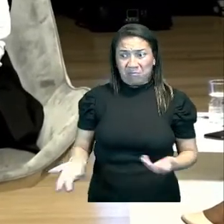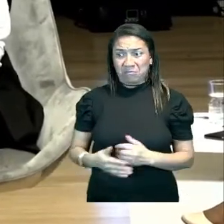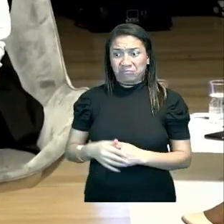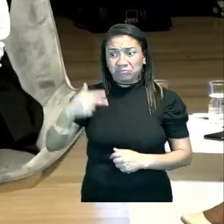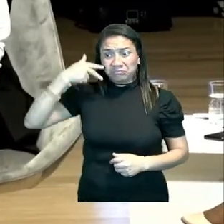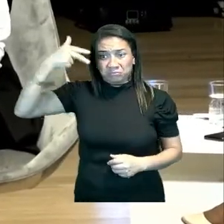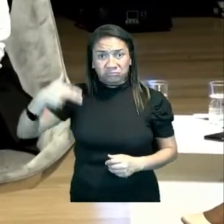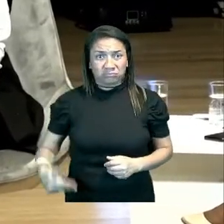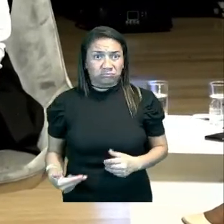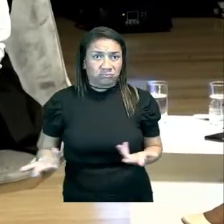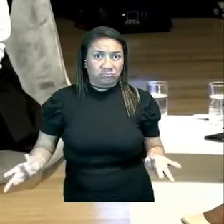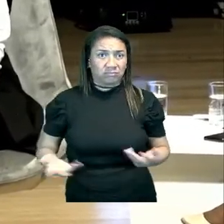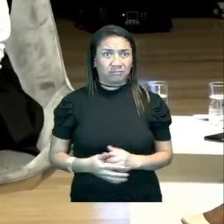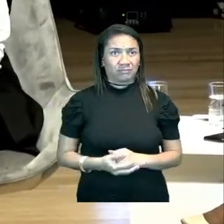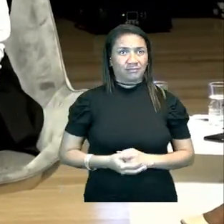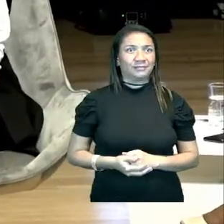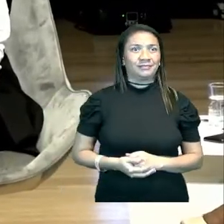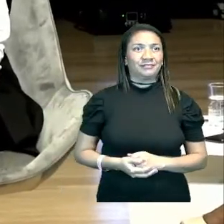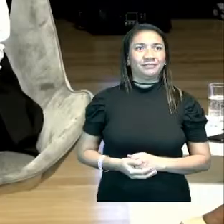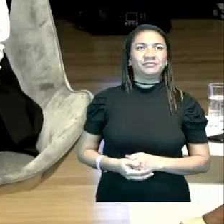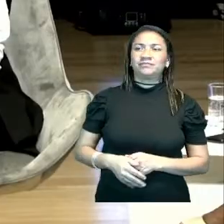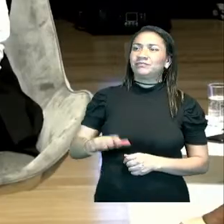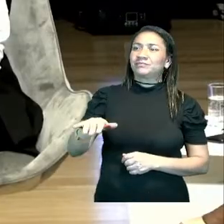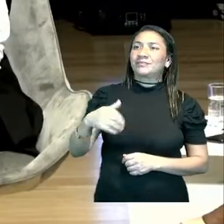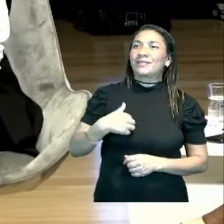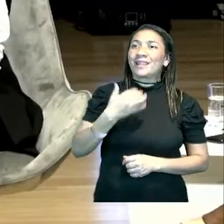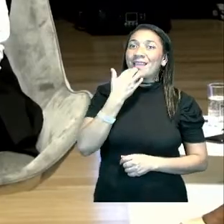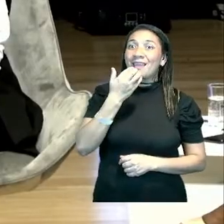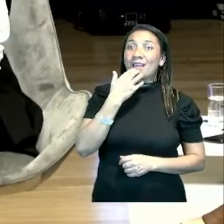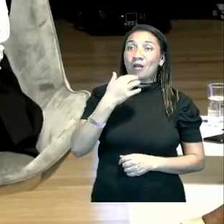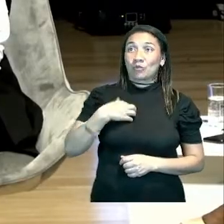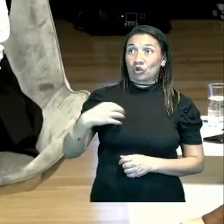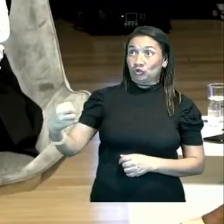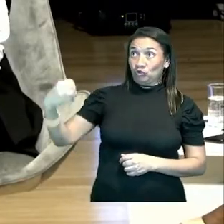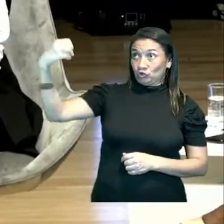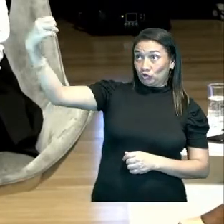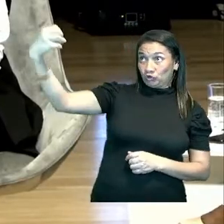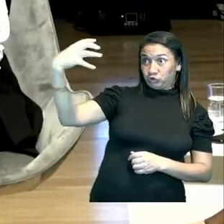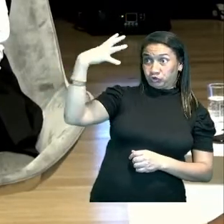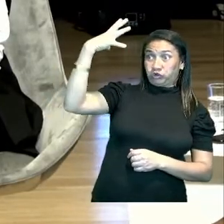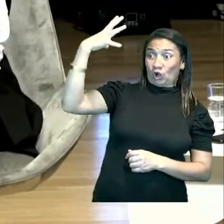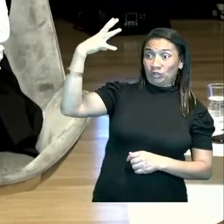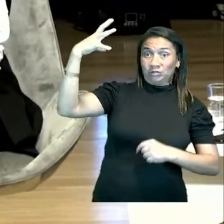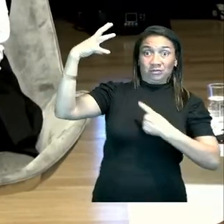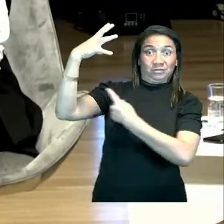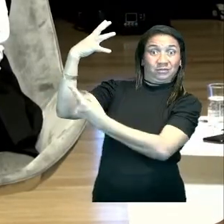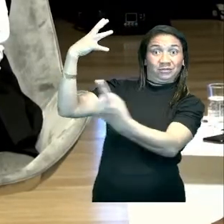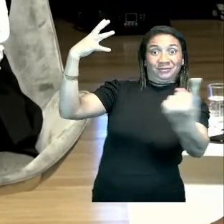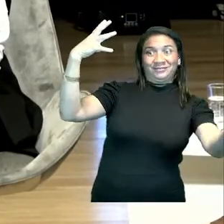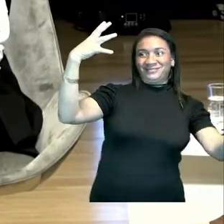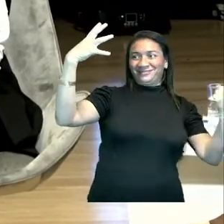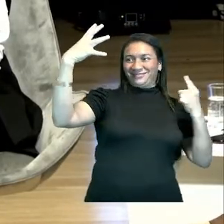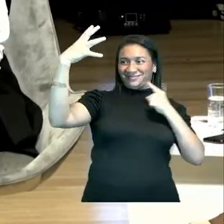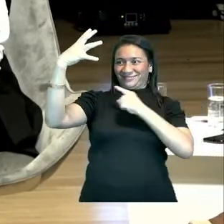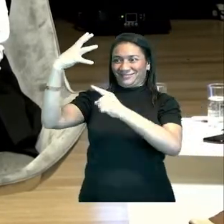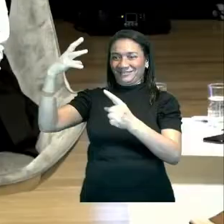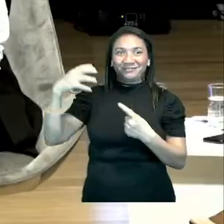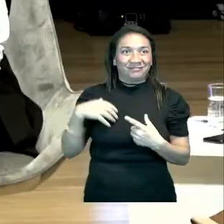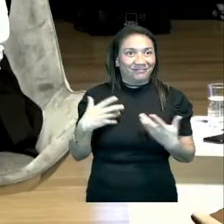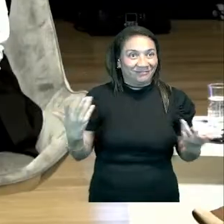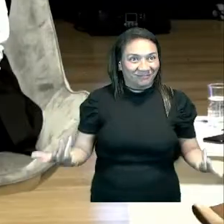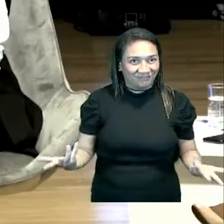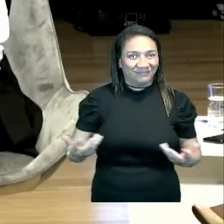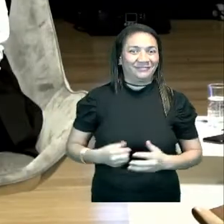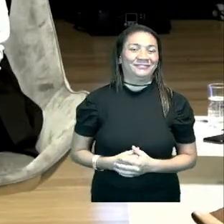intend me to be like a sunflower and spin in the direction of the European world? My own individual, I spin around